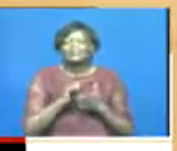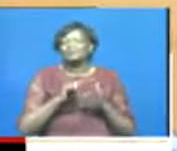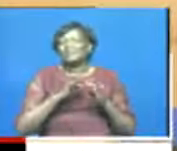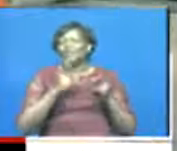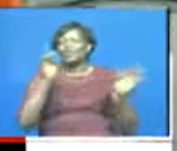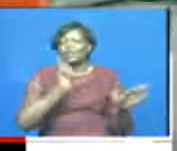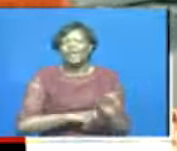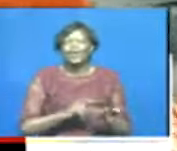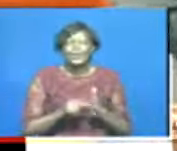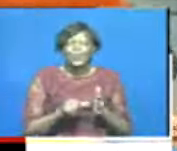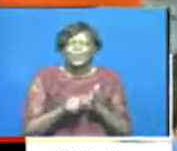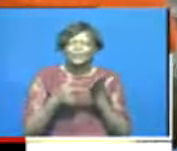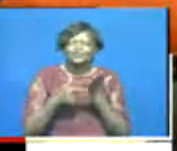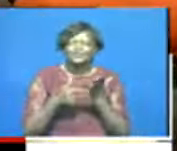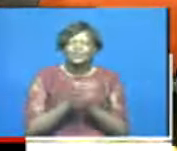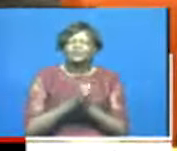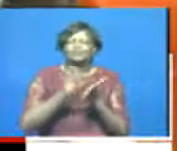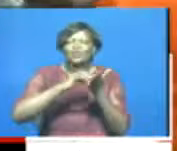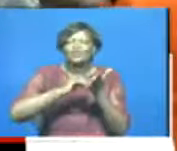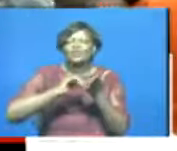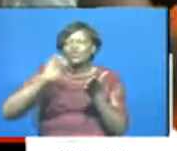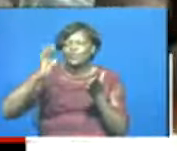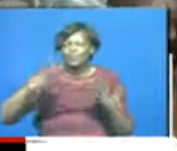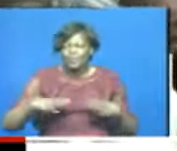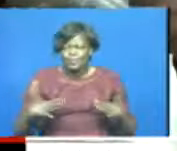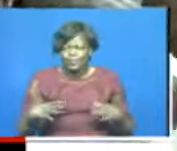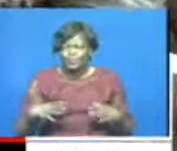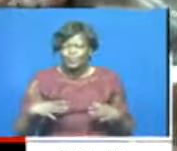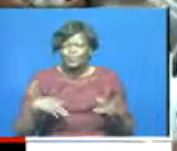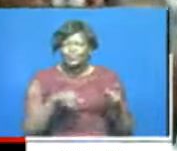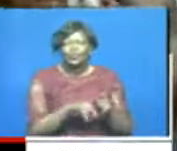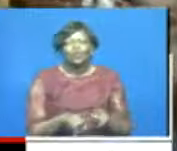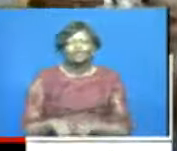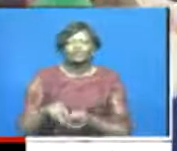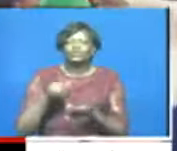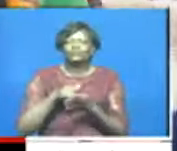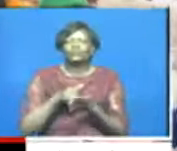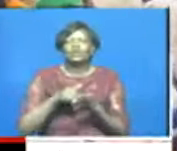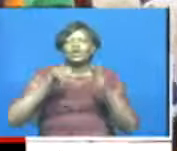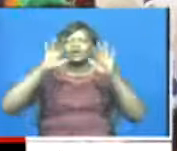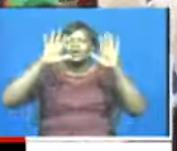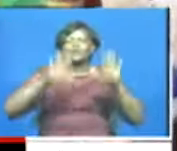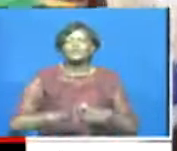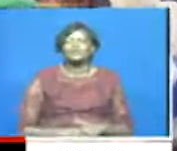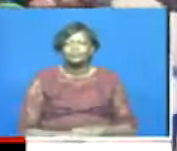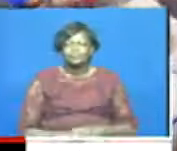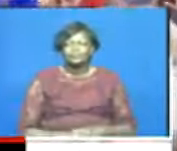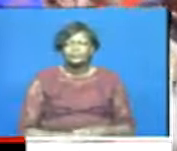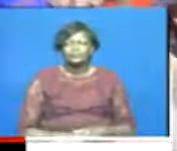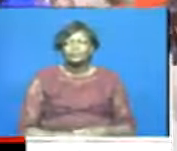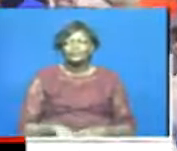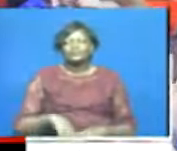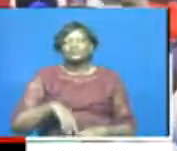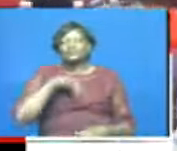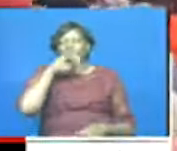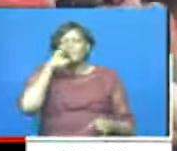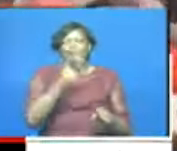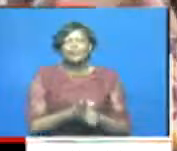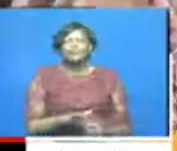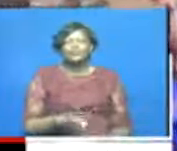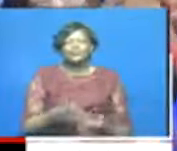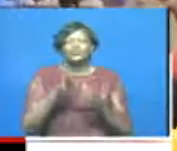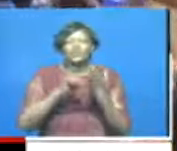Taita Taveta and Makueni County residents, also featured in the campaigns. Odinga promised to prioritize the